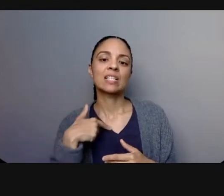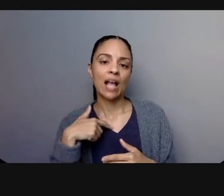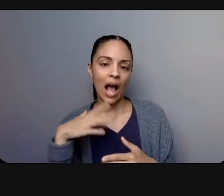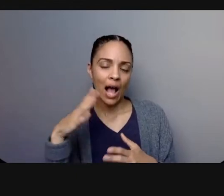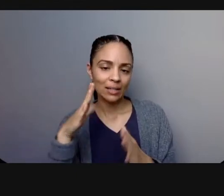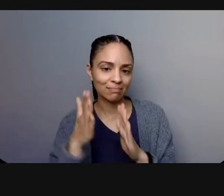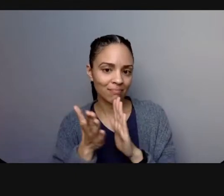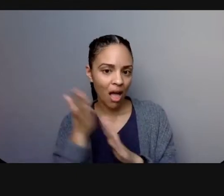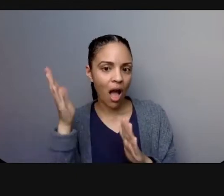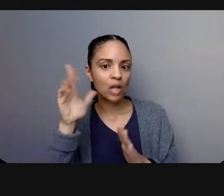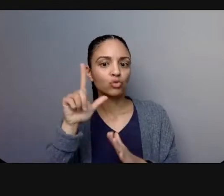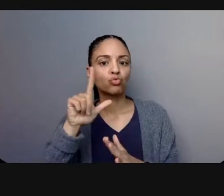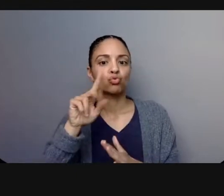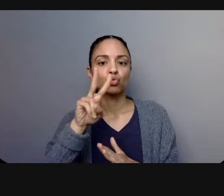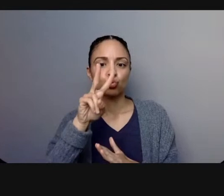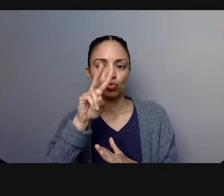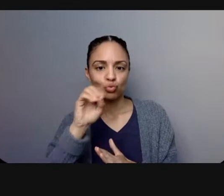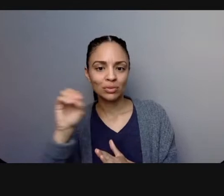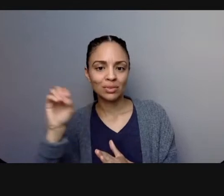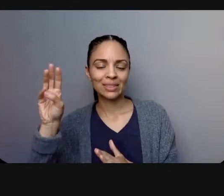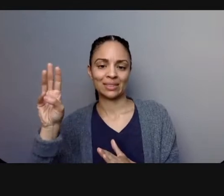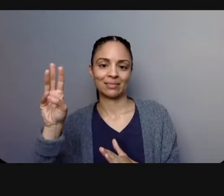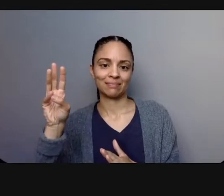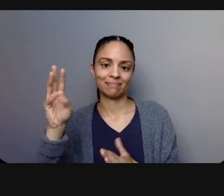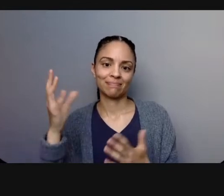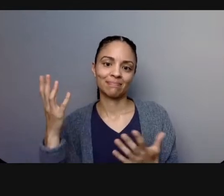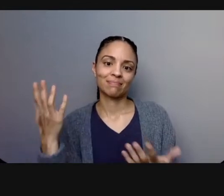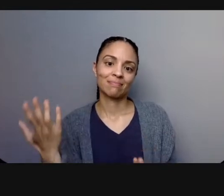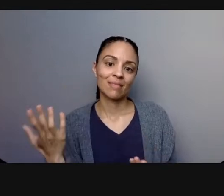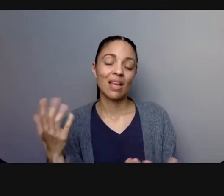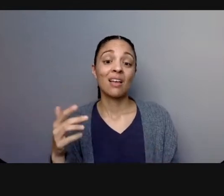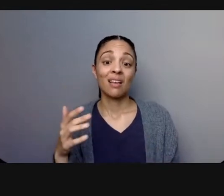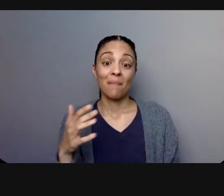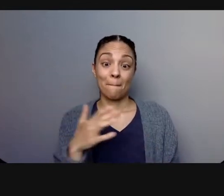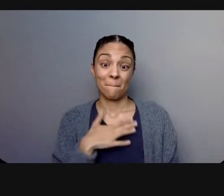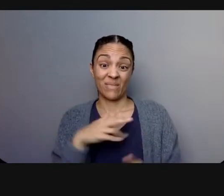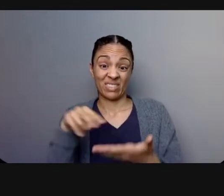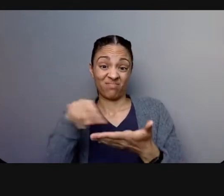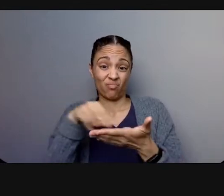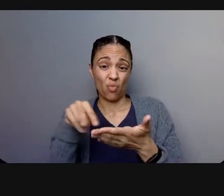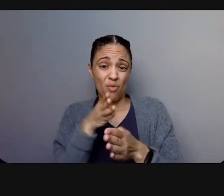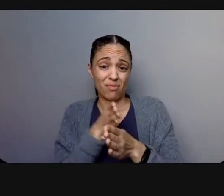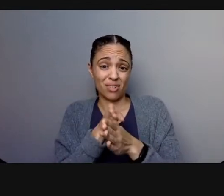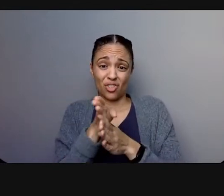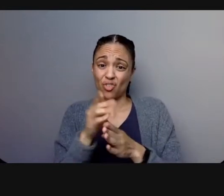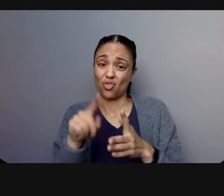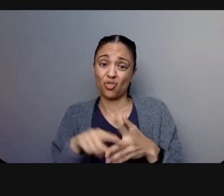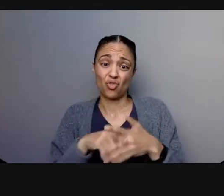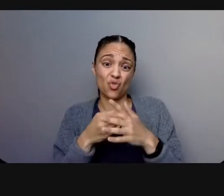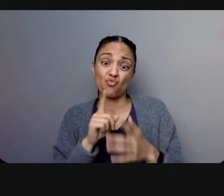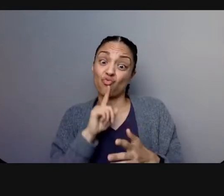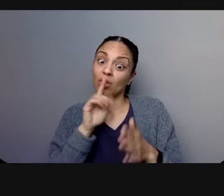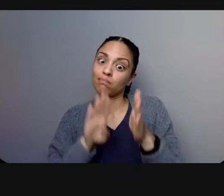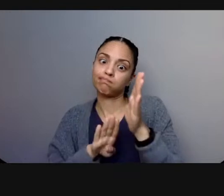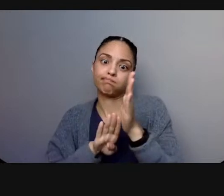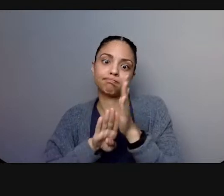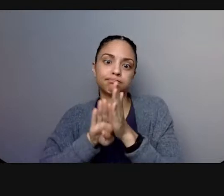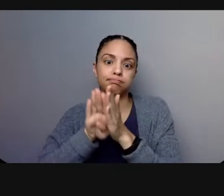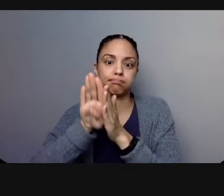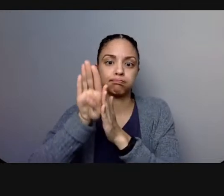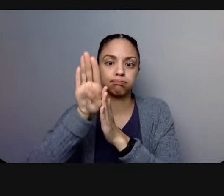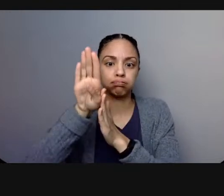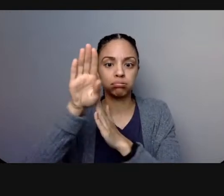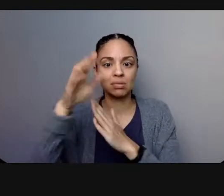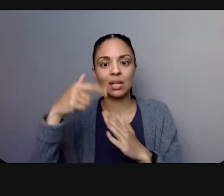Me as an artist, I just blew up. I blew up in a sense. So I had so much to do, and it was kind of